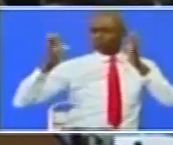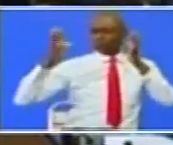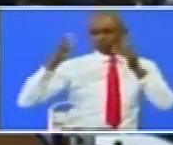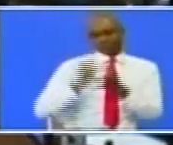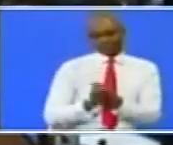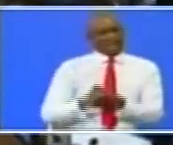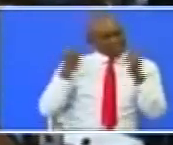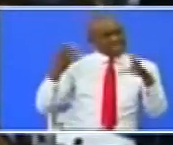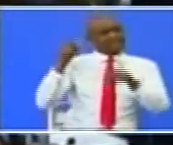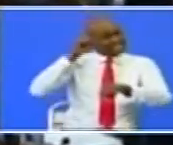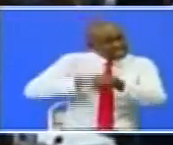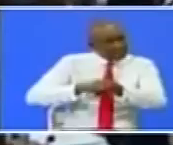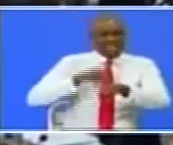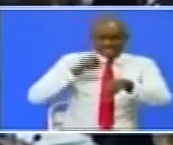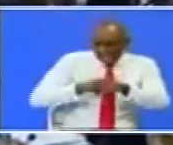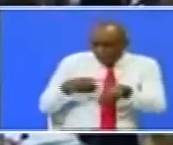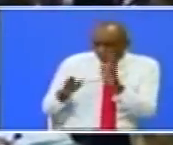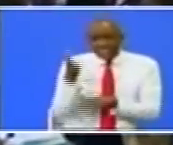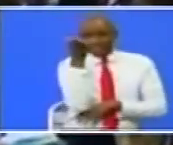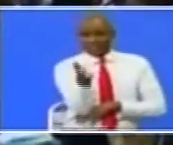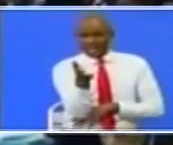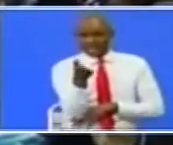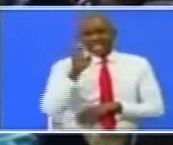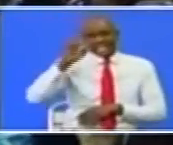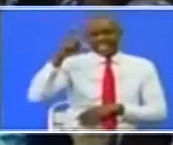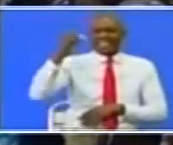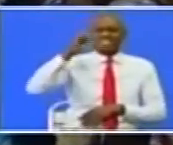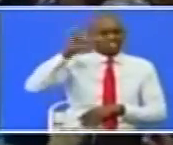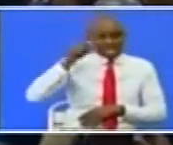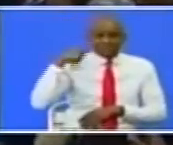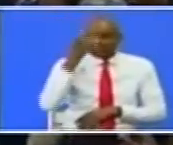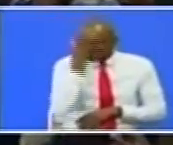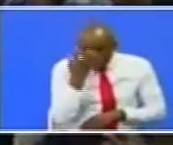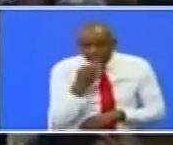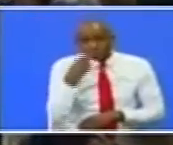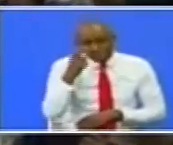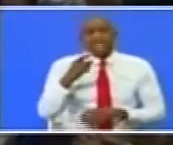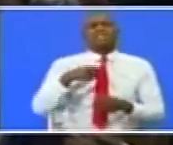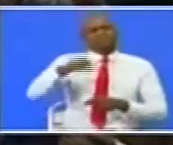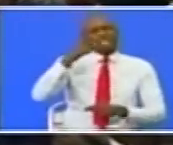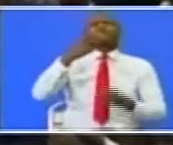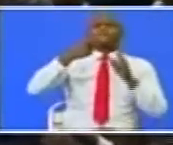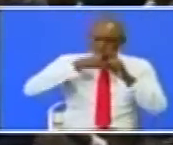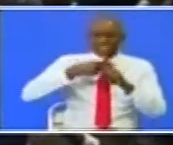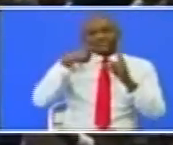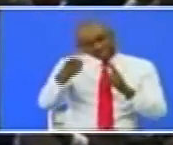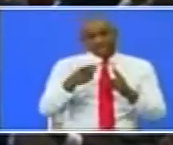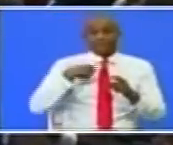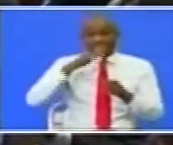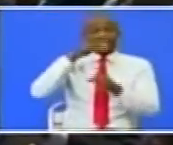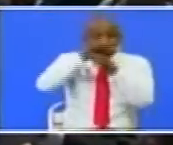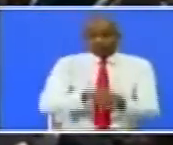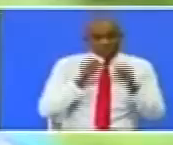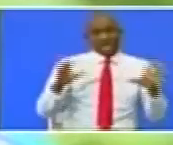On many instances when opportunity arises, Elijah is never shy to disclose his status and speak against discrimination